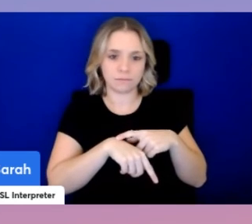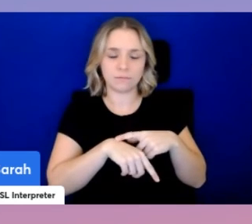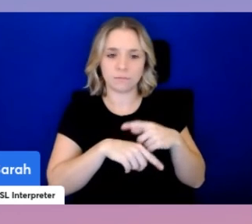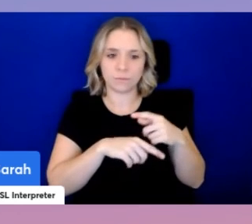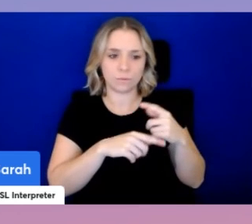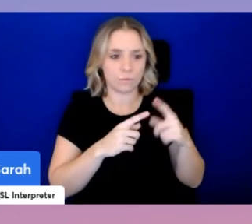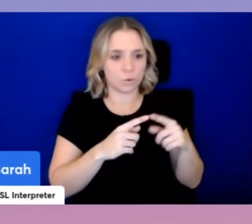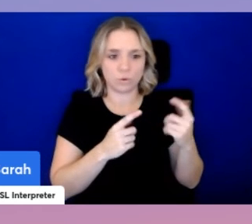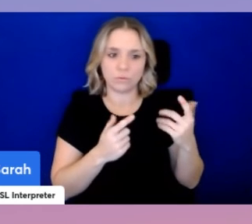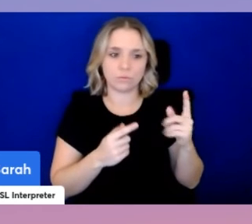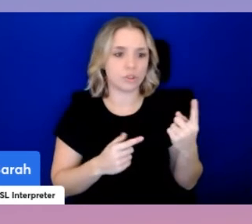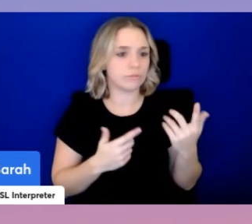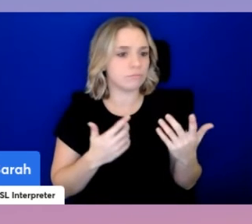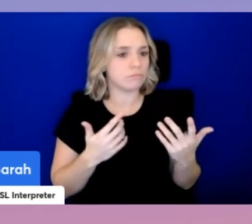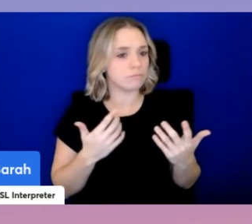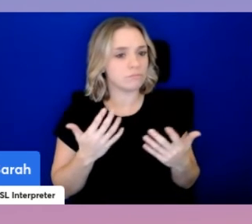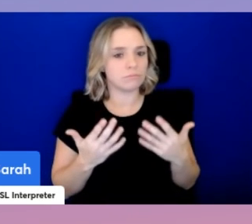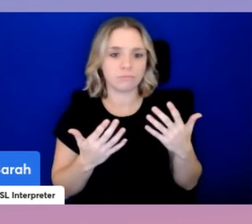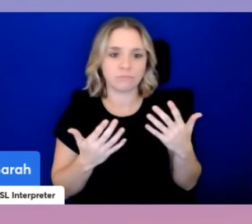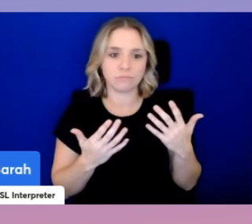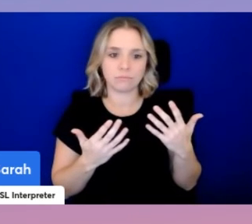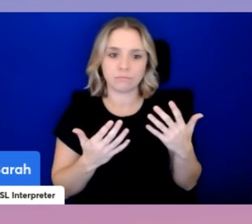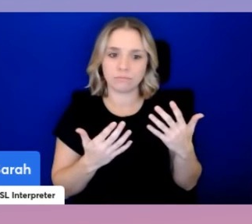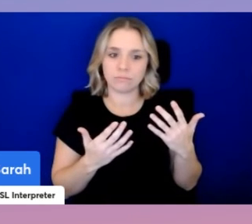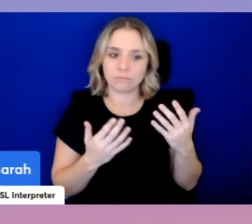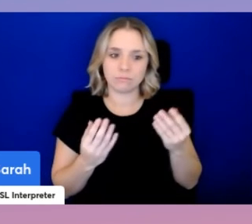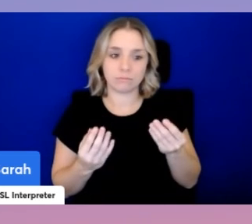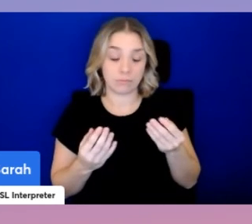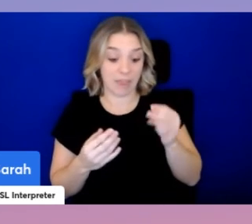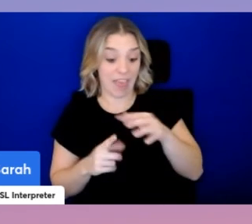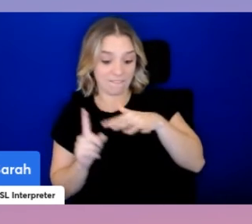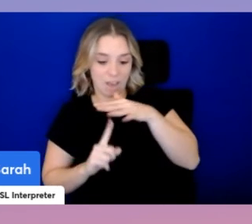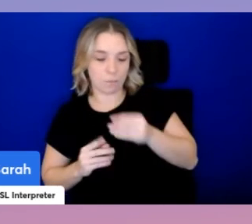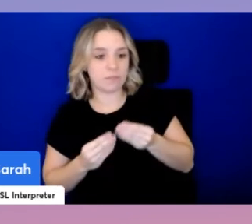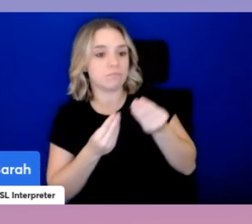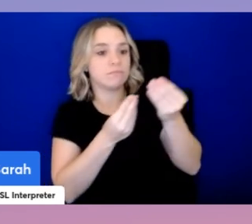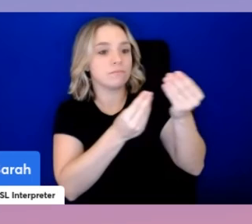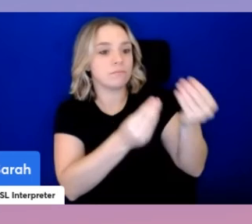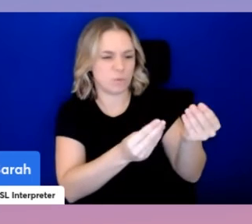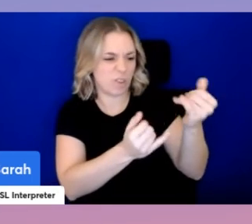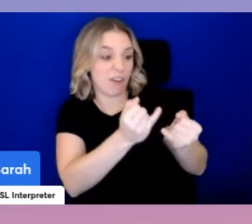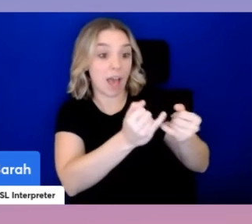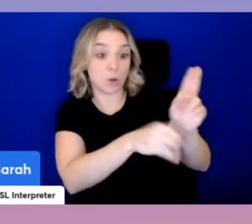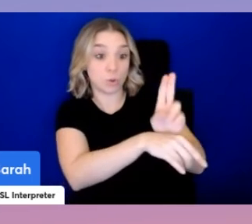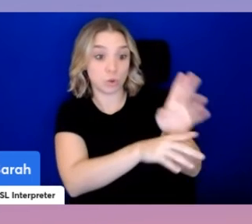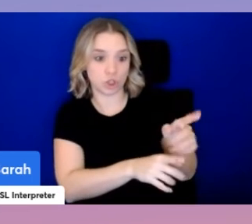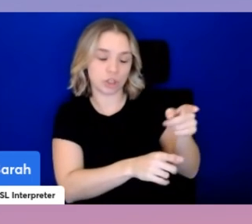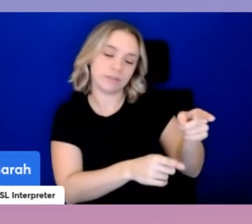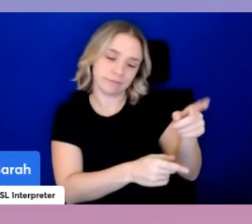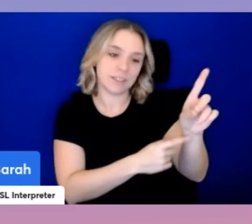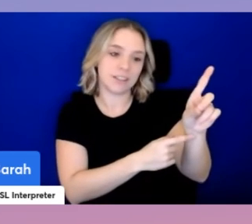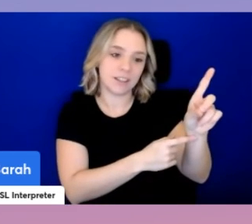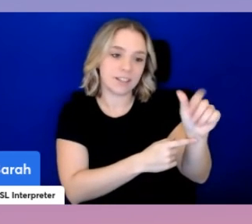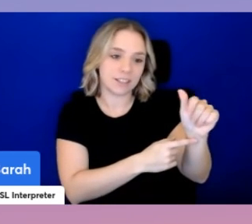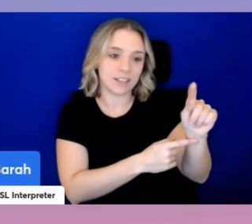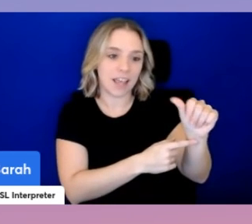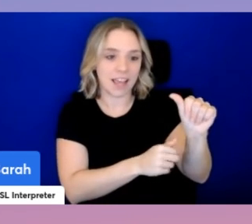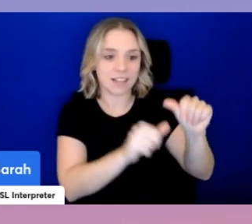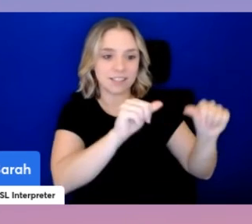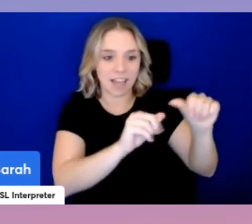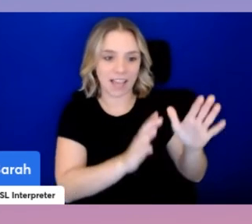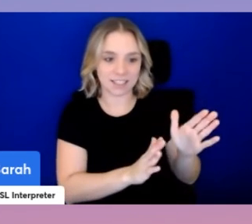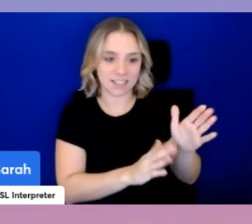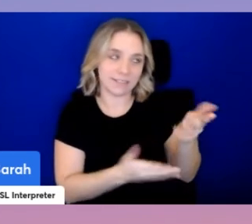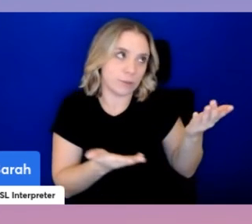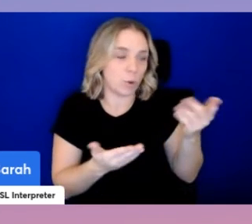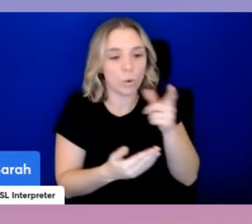could just hand over the environment to the final users, in this case, the data scientists, or whoever is